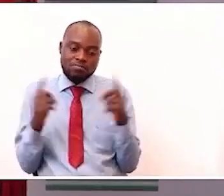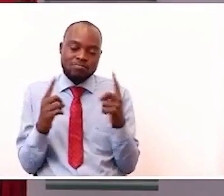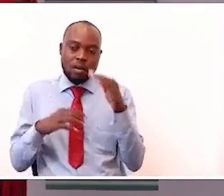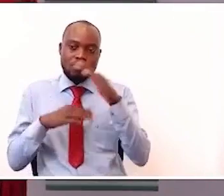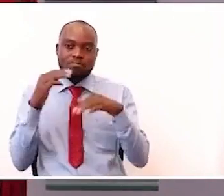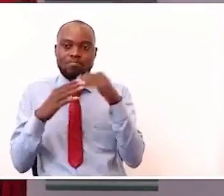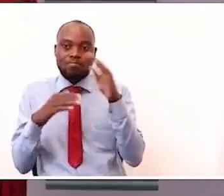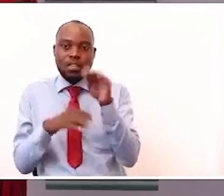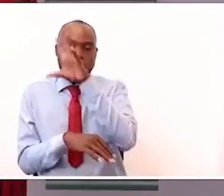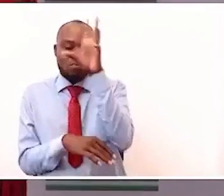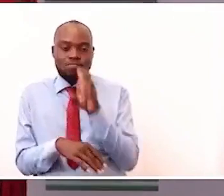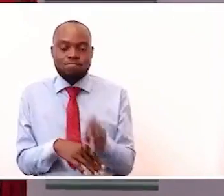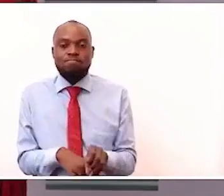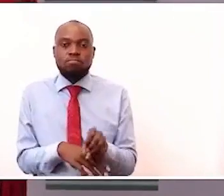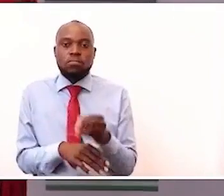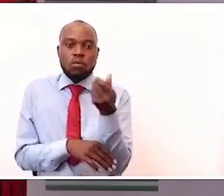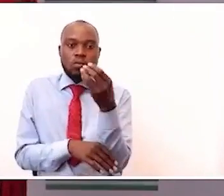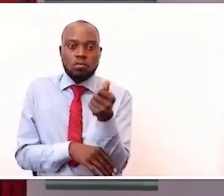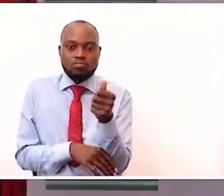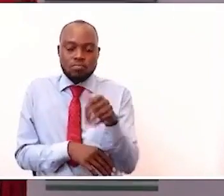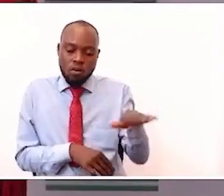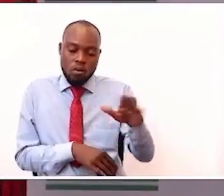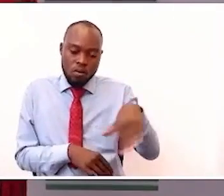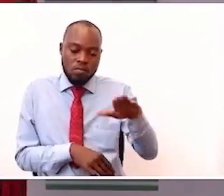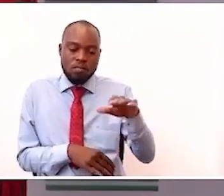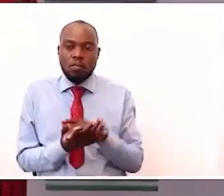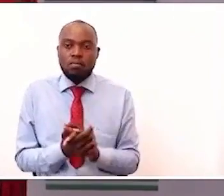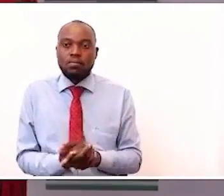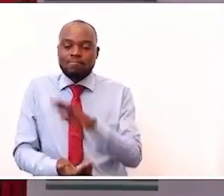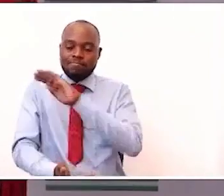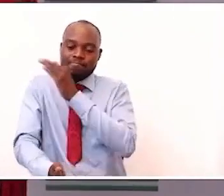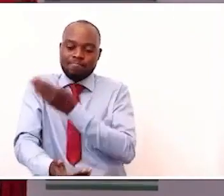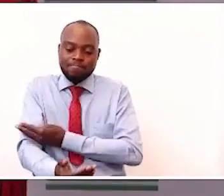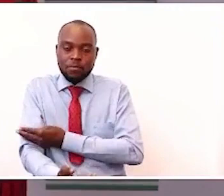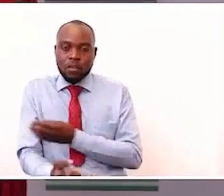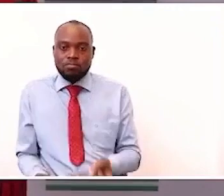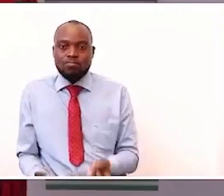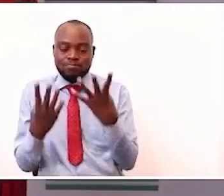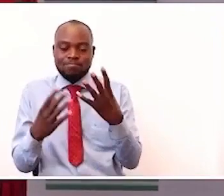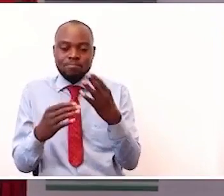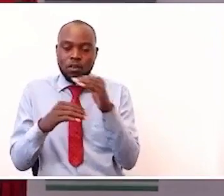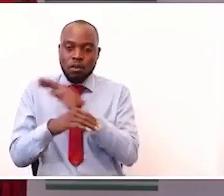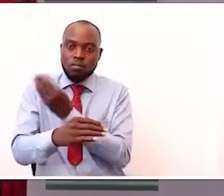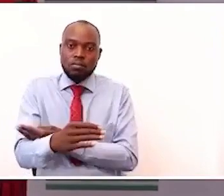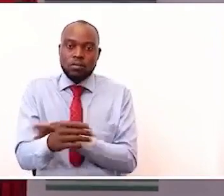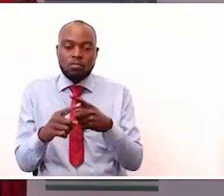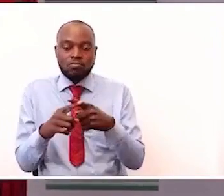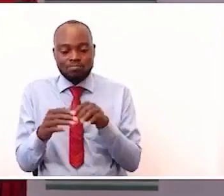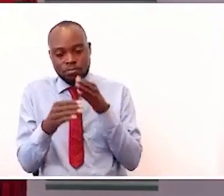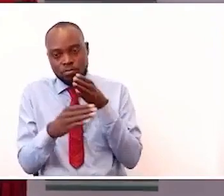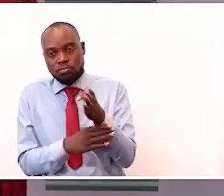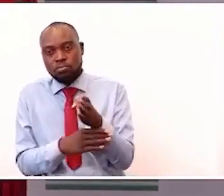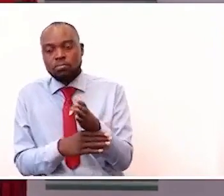the African Economic Community is about strengthening our productive capacities through industrialization and